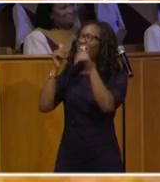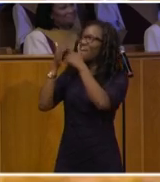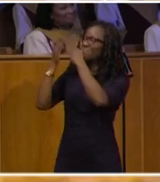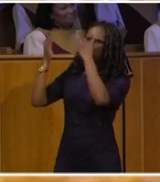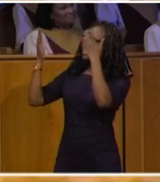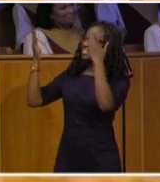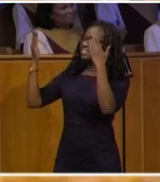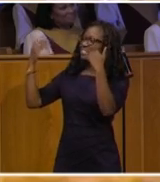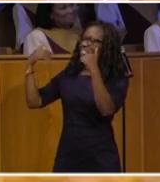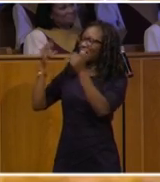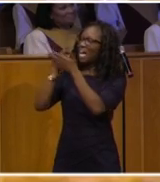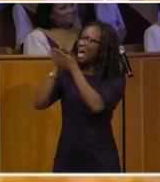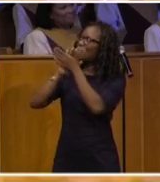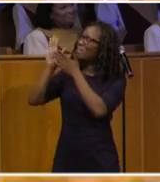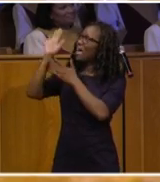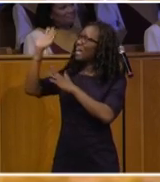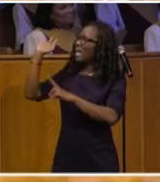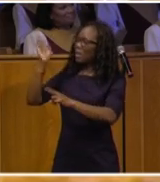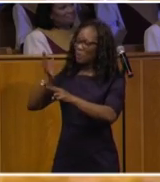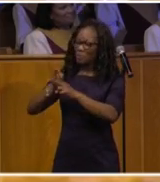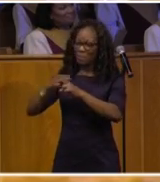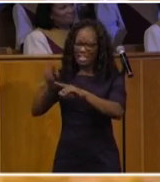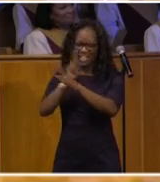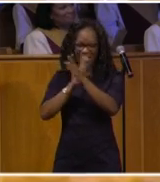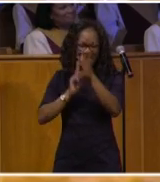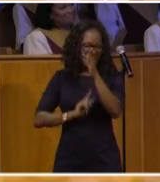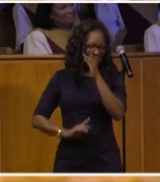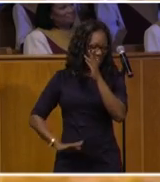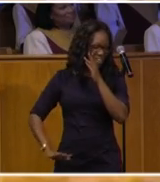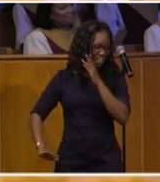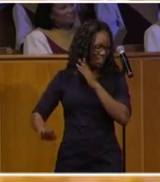heaven, hallowed be thy name.